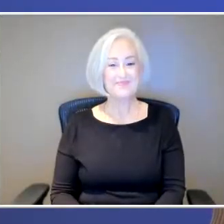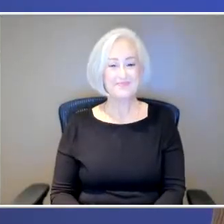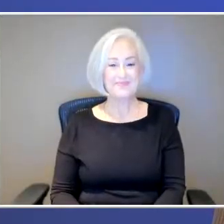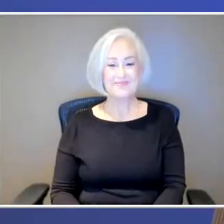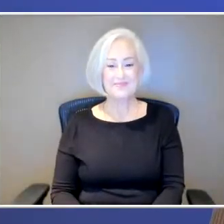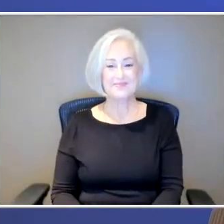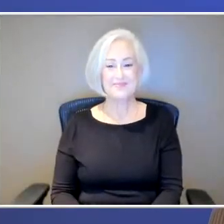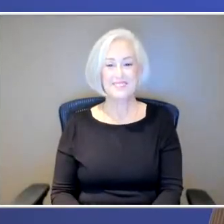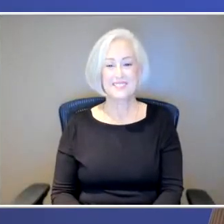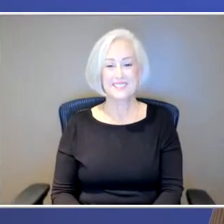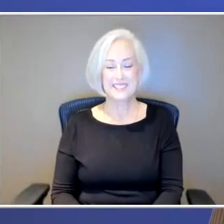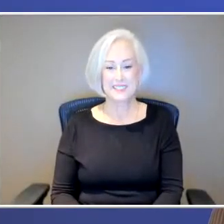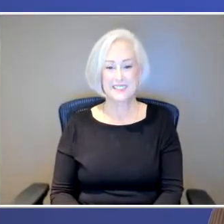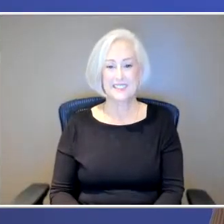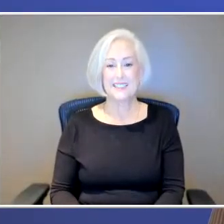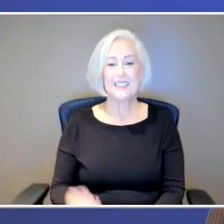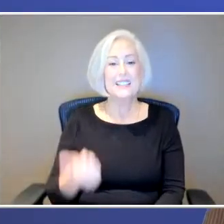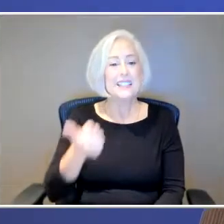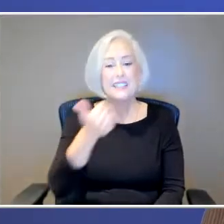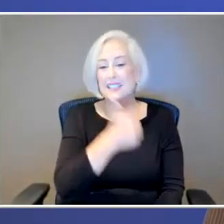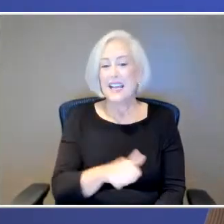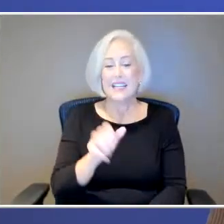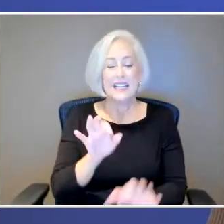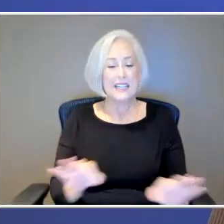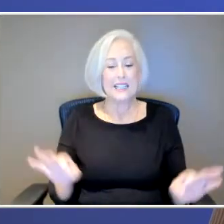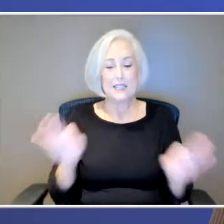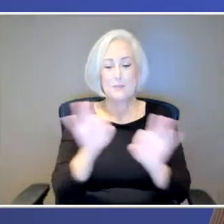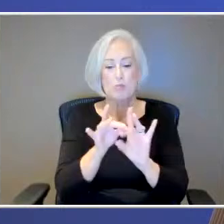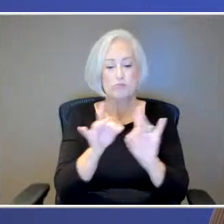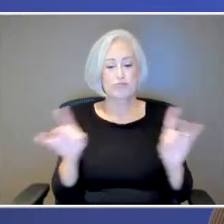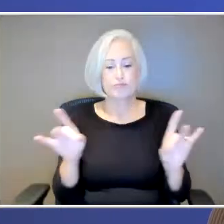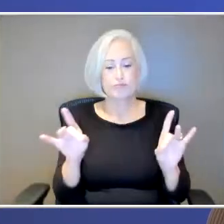type of diagnosis is your attitude. Yes. And